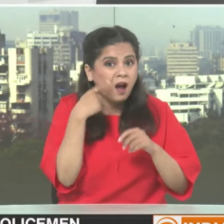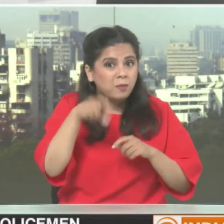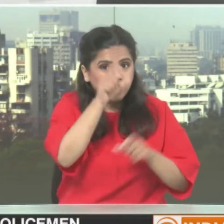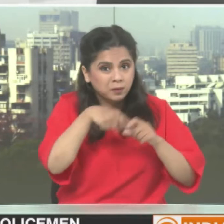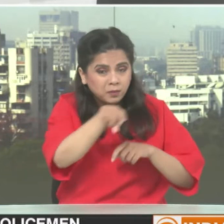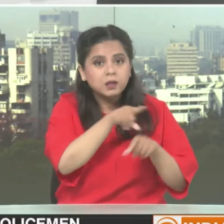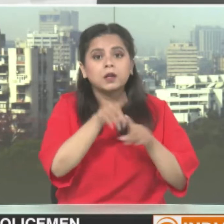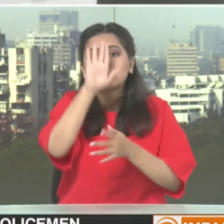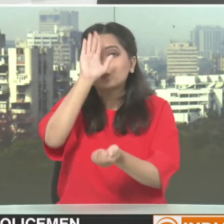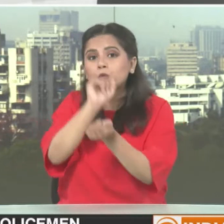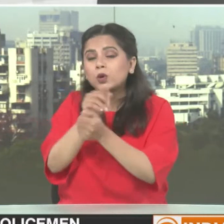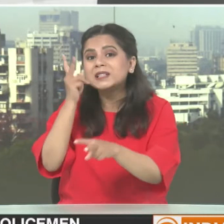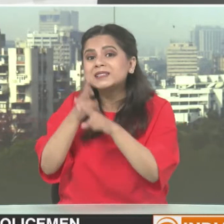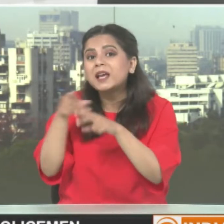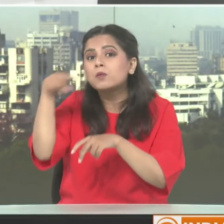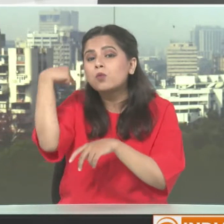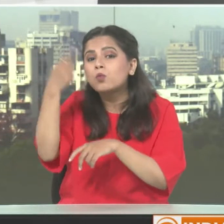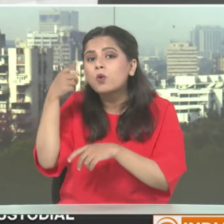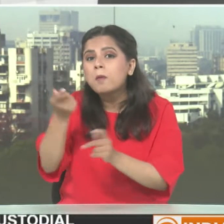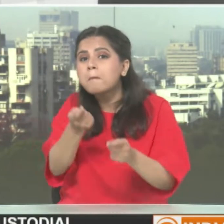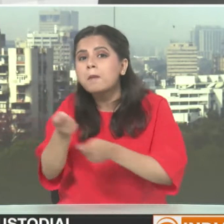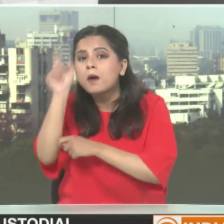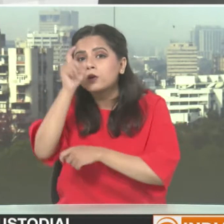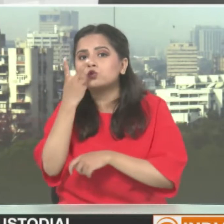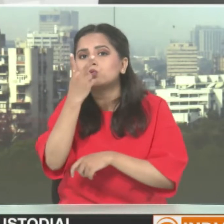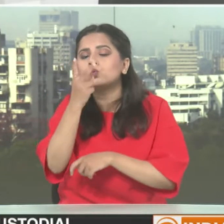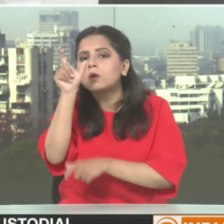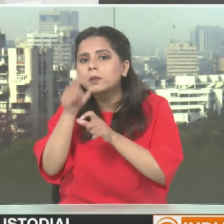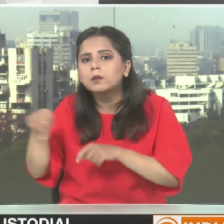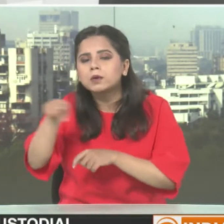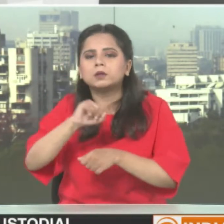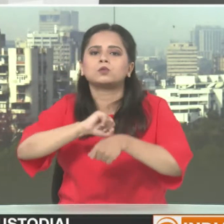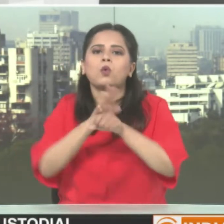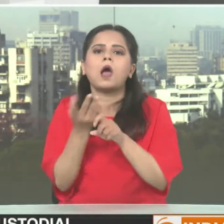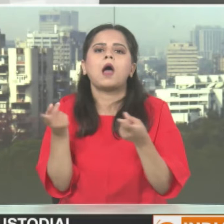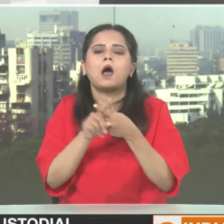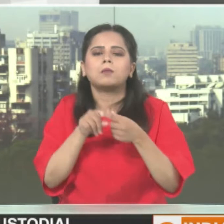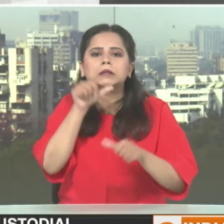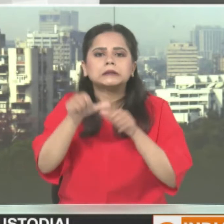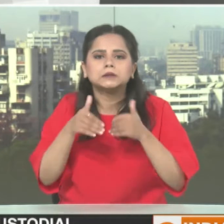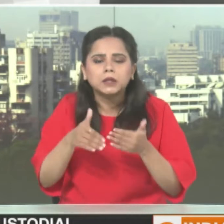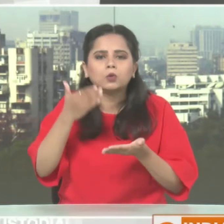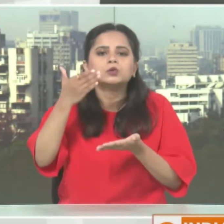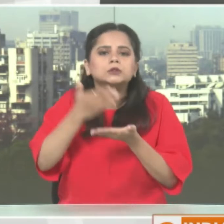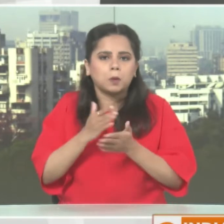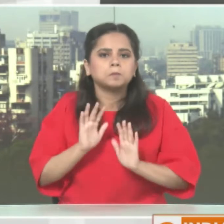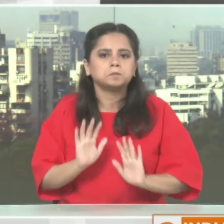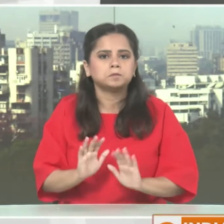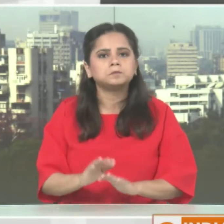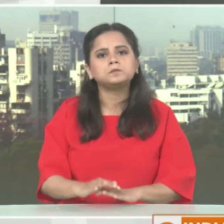the Satankolam police station testing positive for COVID-19.